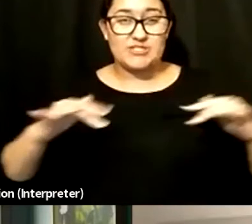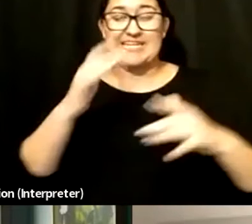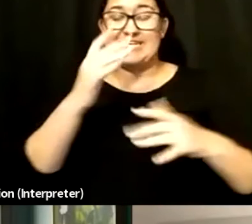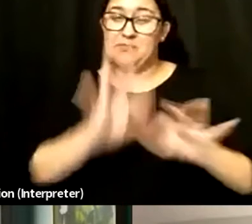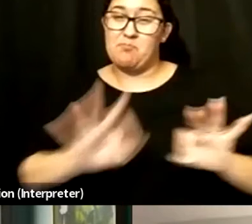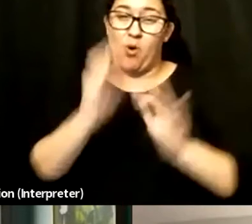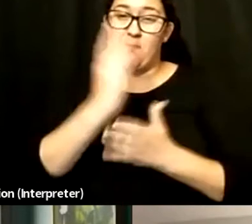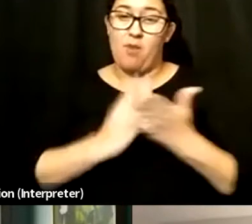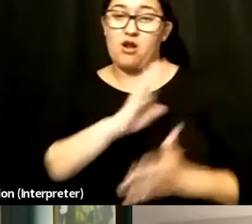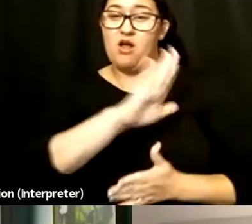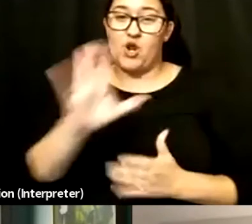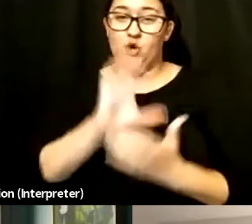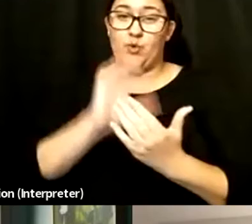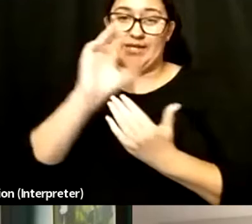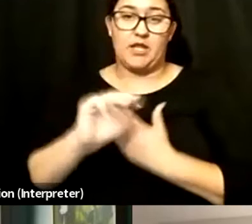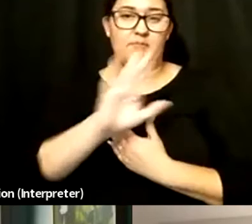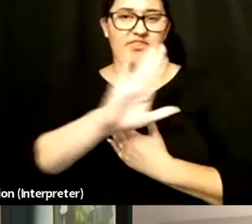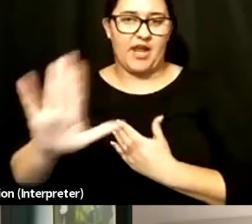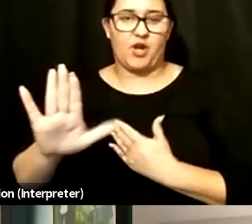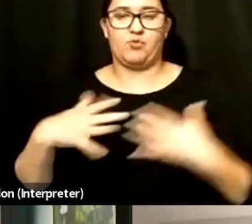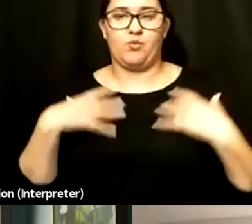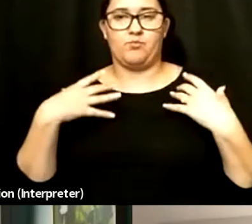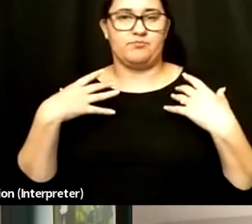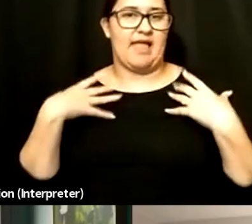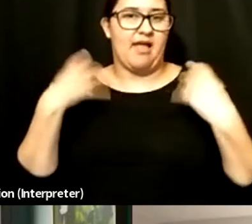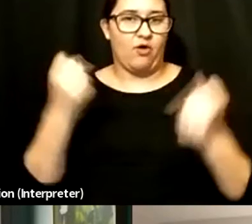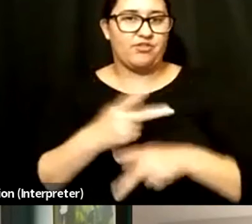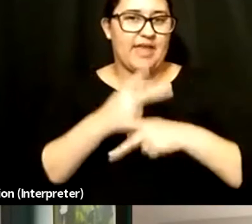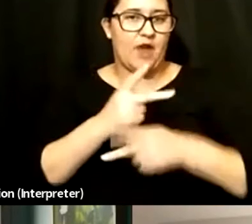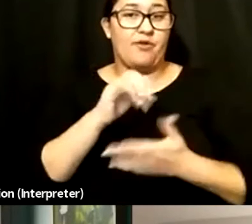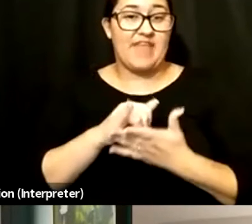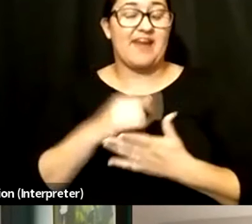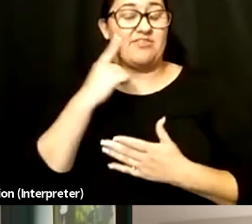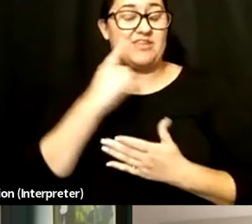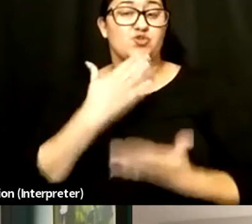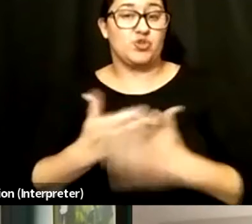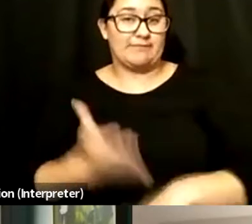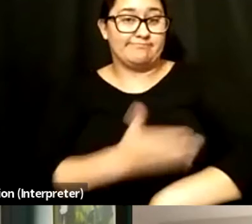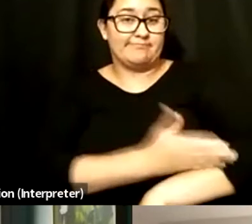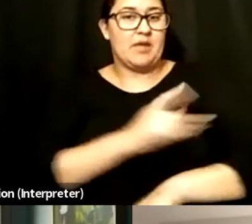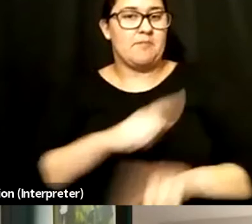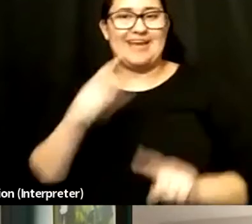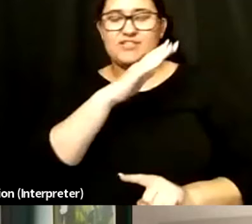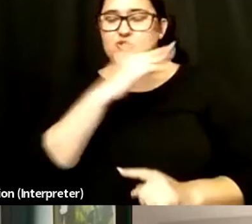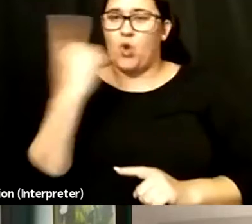we're seeing and hearing pop up more in healthcare, which is a good thing. But it's never ending work.